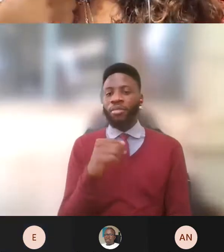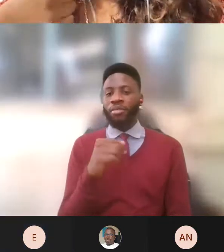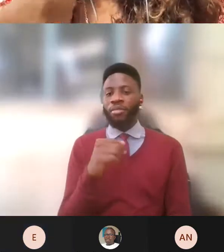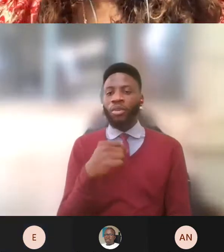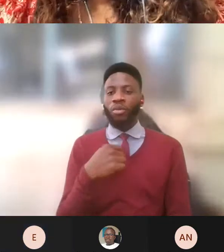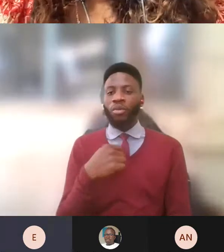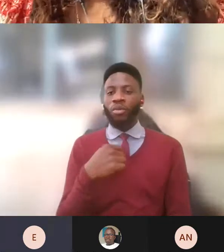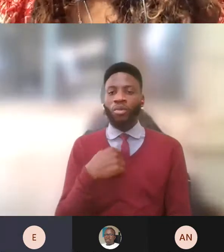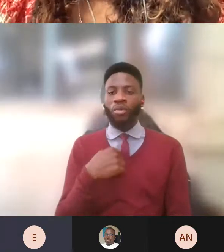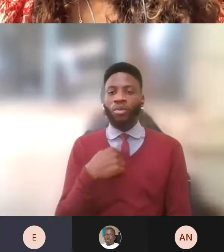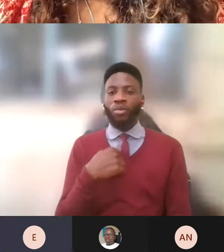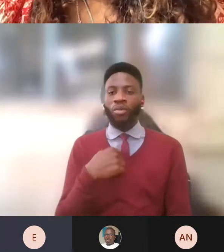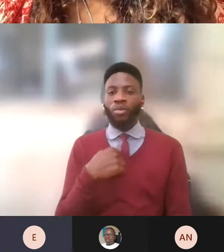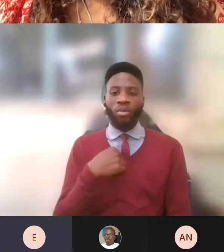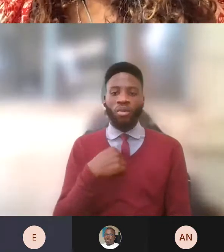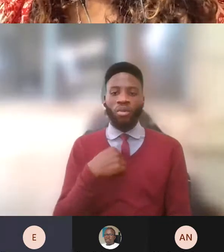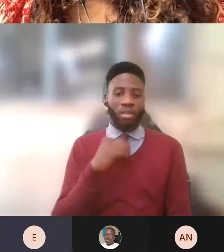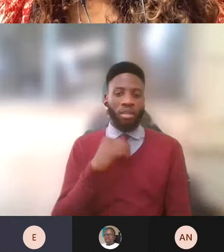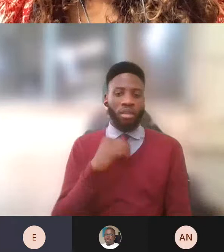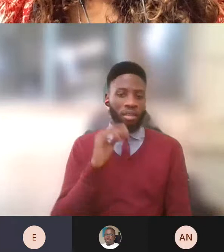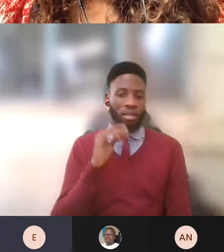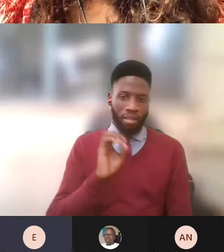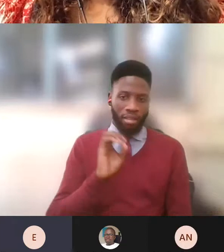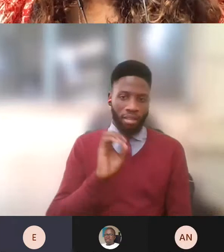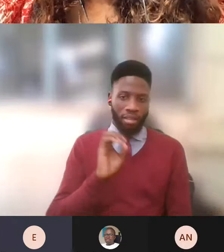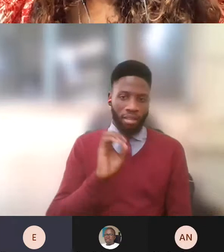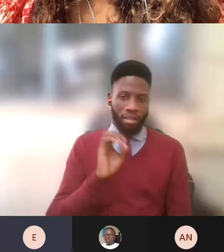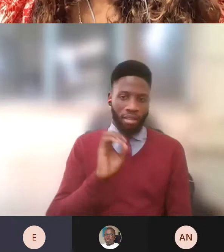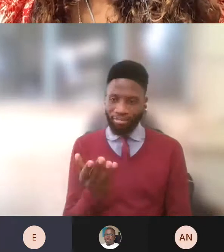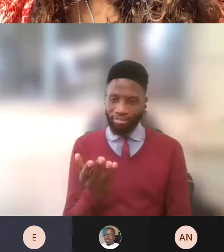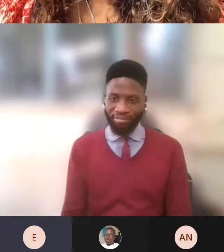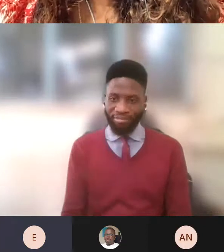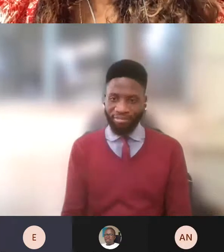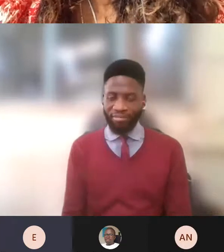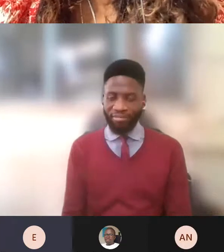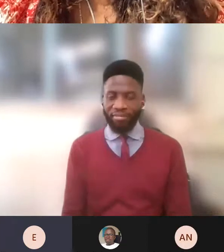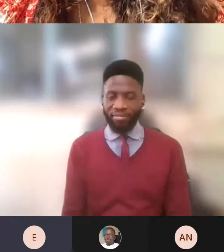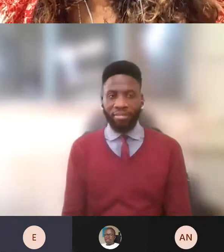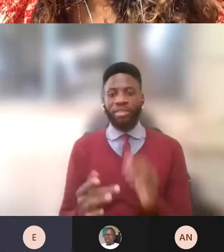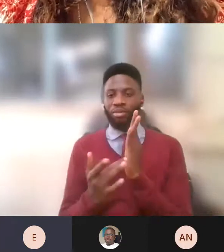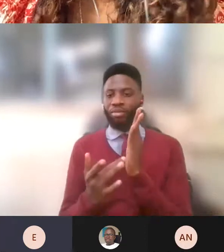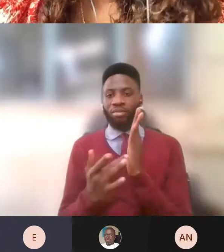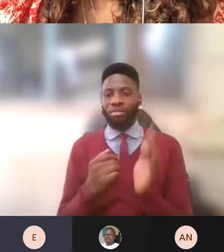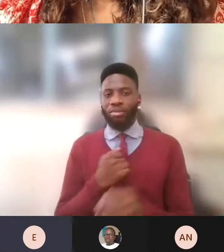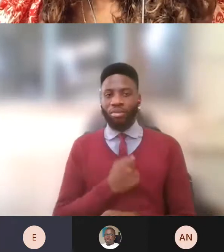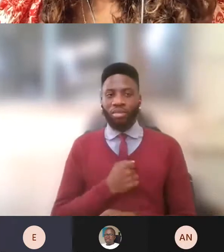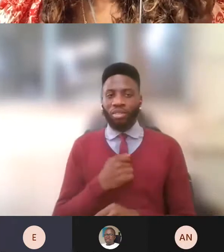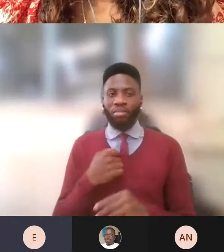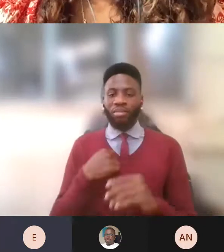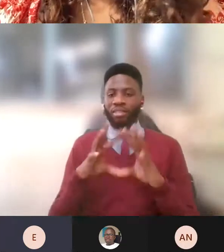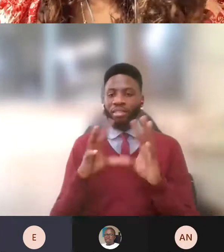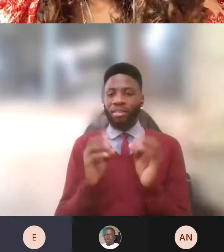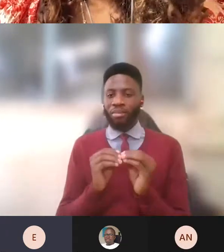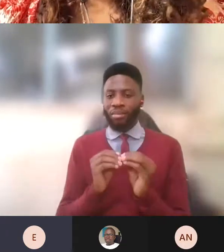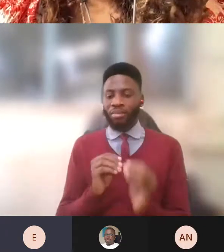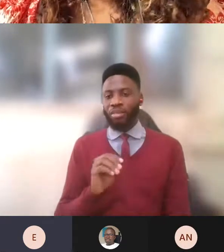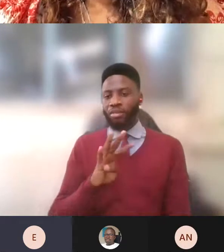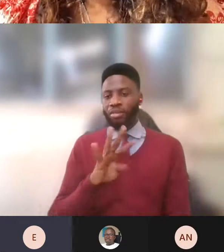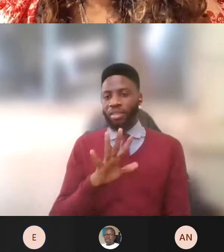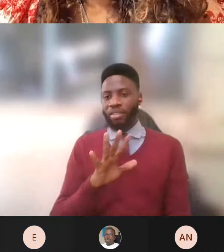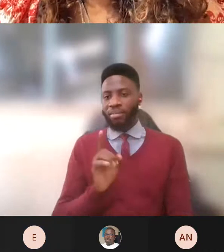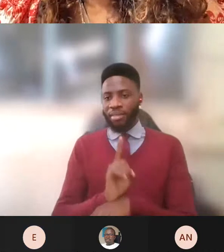Anthony also posted, which is, if you have fear, you overcome it with a lot of preparation. I think that's a good takeaway. All of us